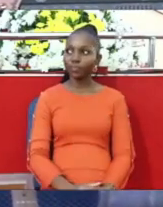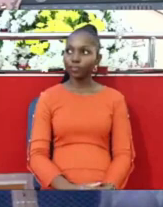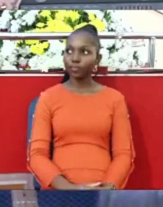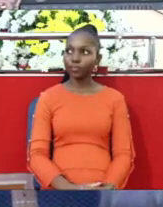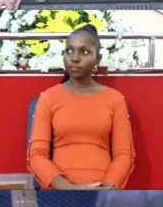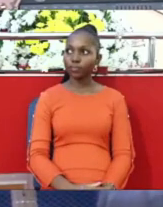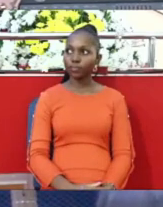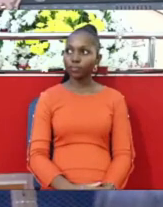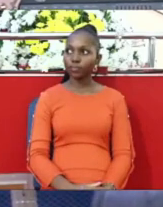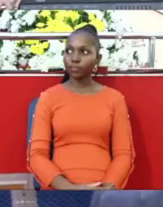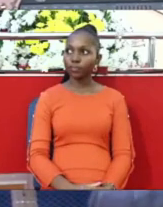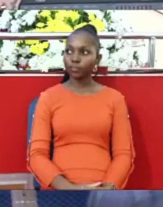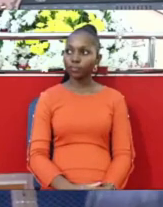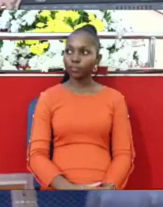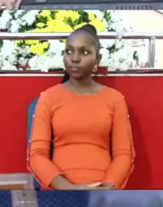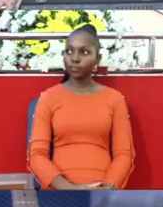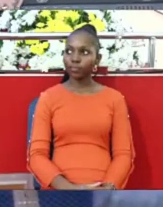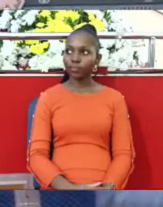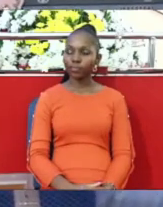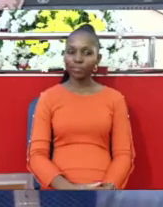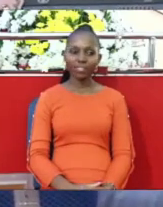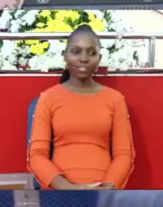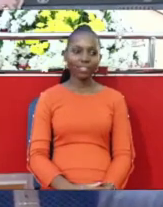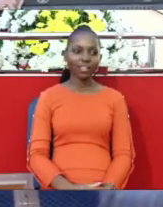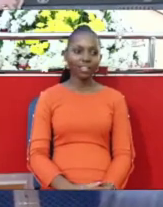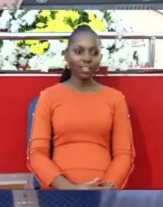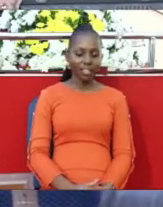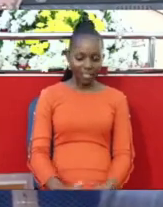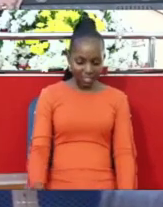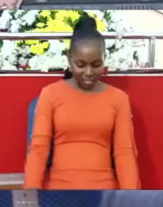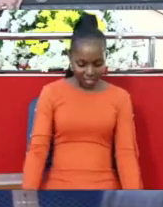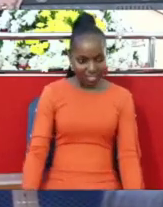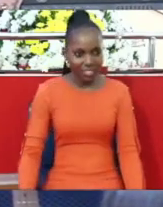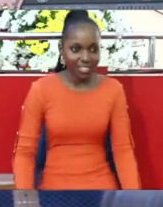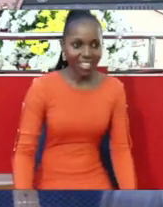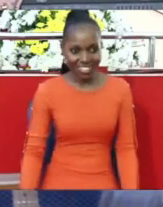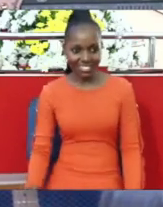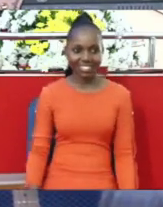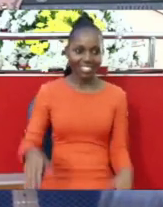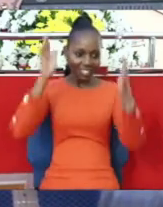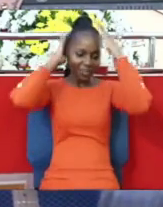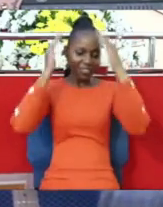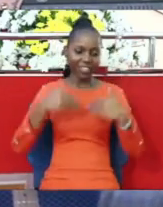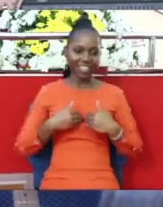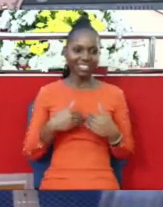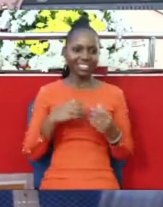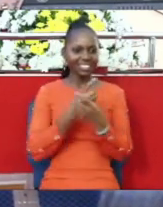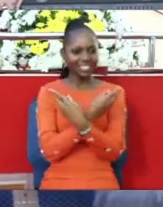You know, when you tell some of these guys who met us with those, they wonder, yo ni kweli?